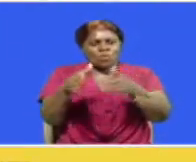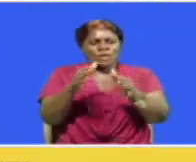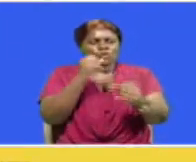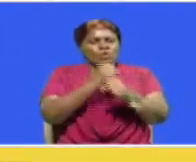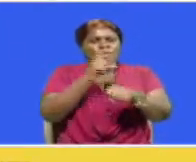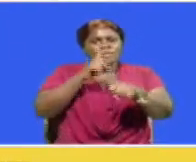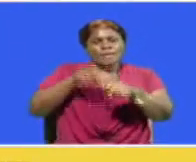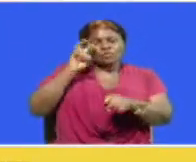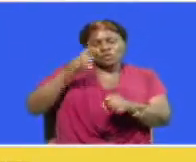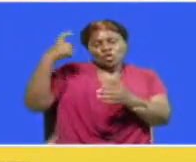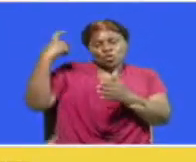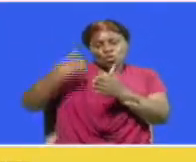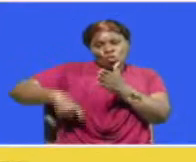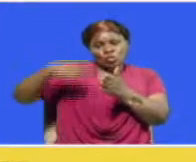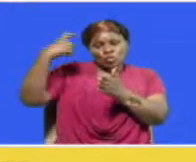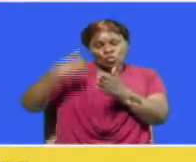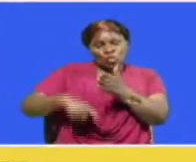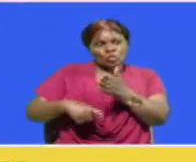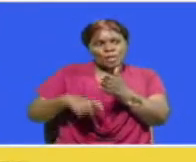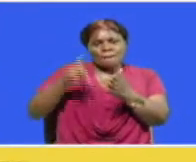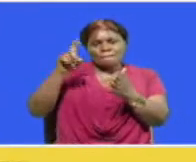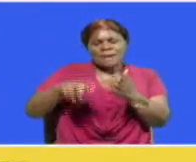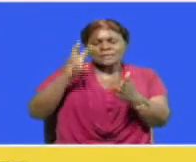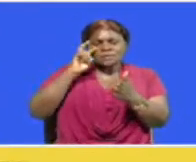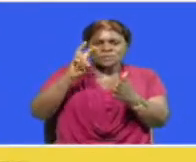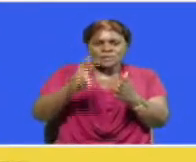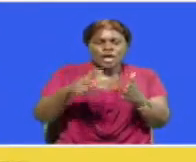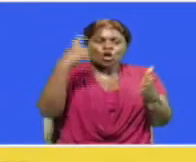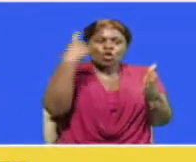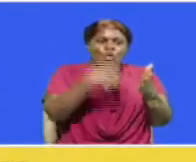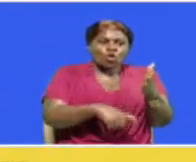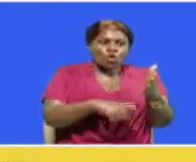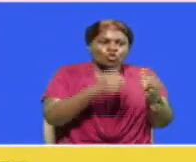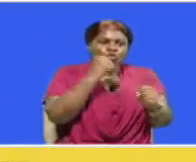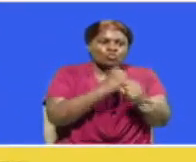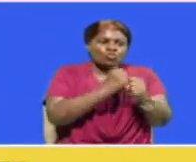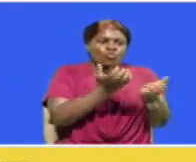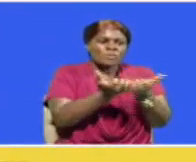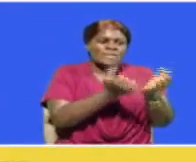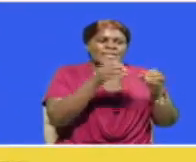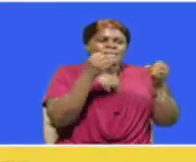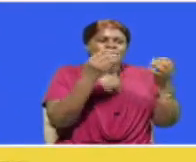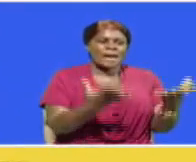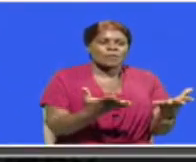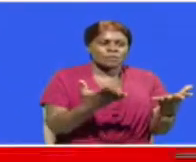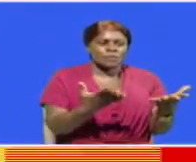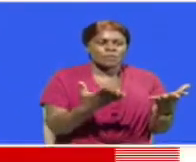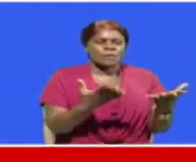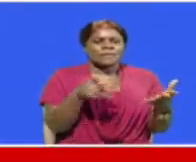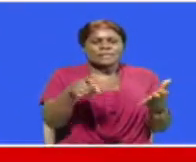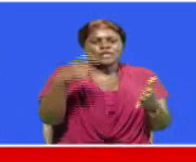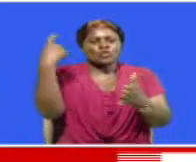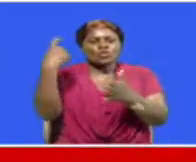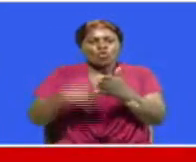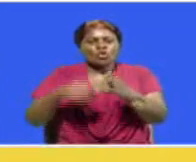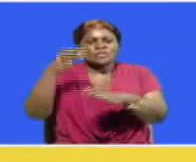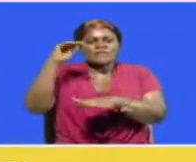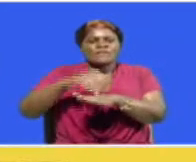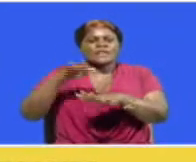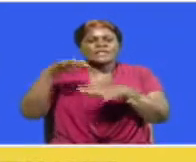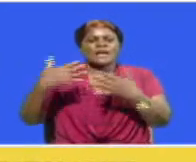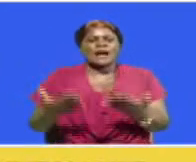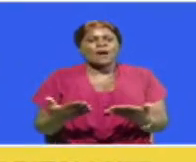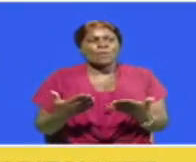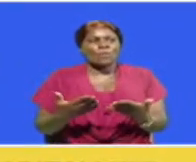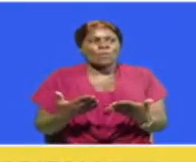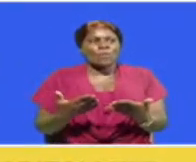you're looking at pricing, you have to look at what is the cost of doing business, right? And how do those costs, how can you split that cost